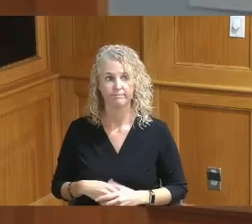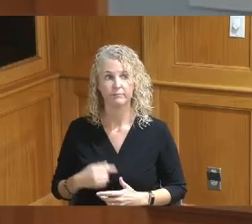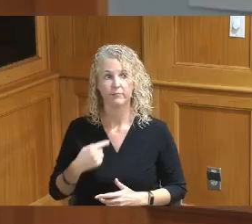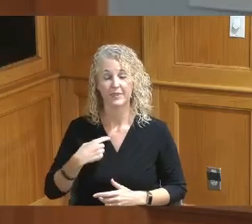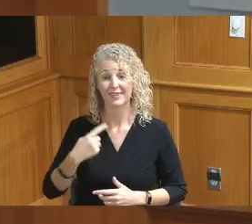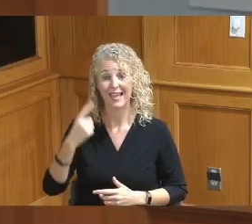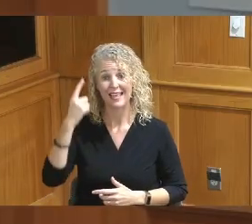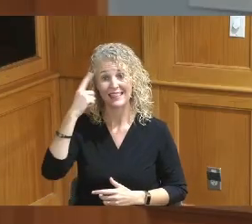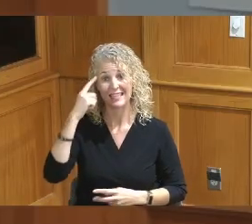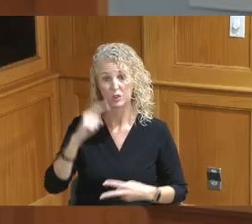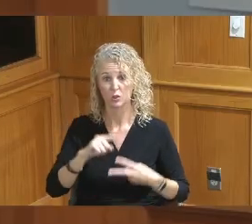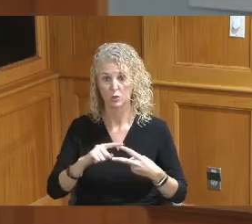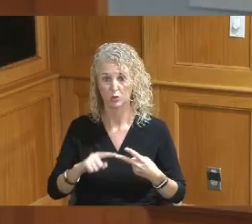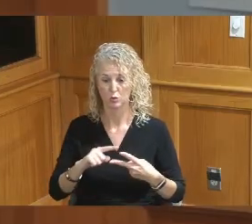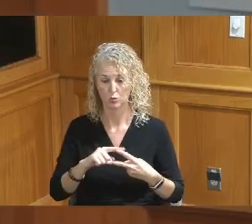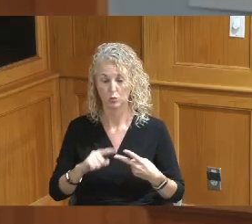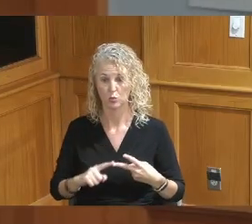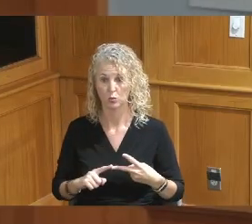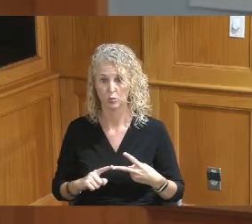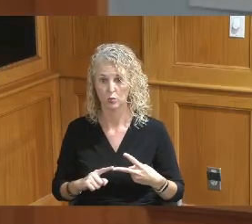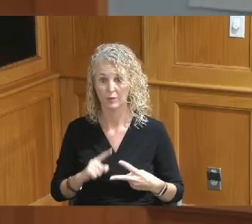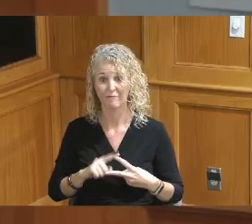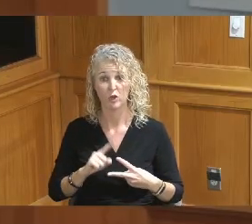I think to 2 things on that. One is,